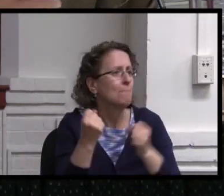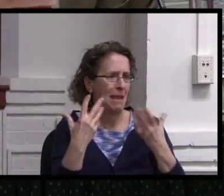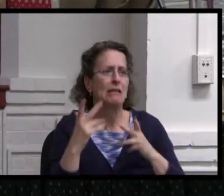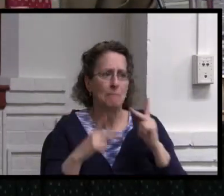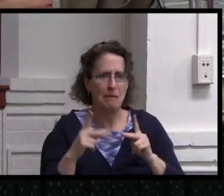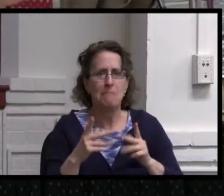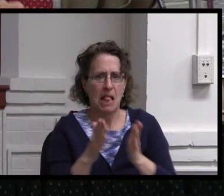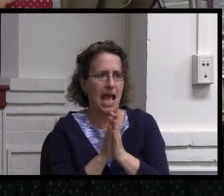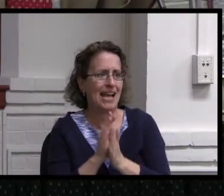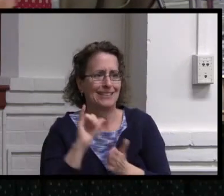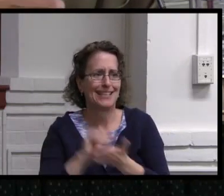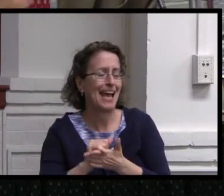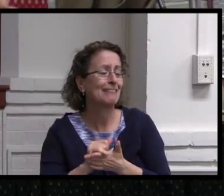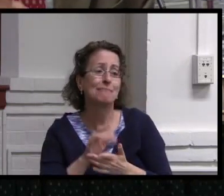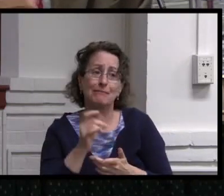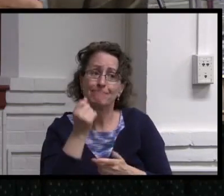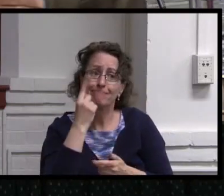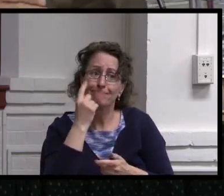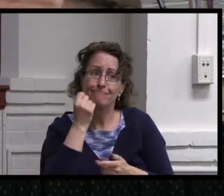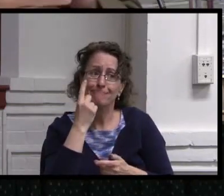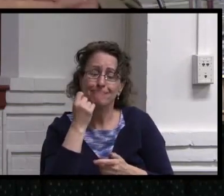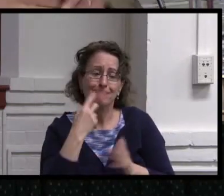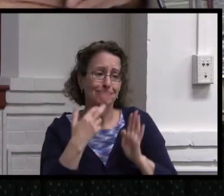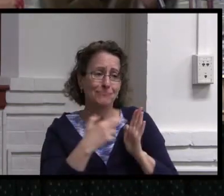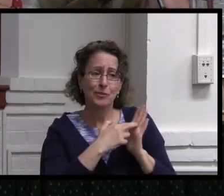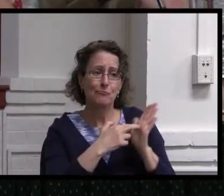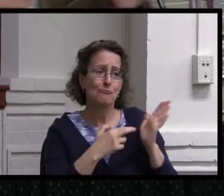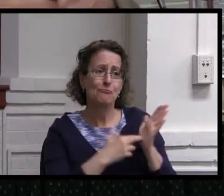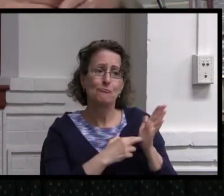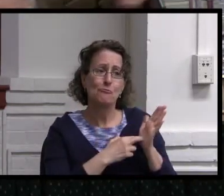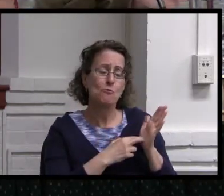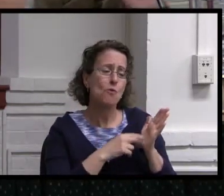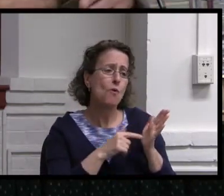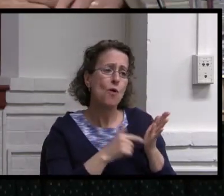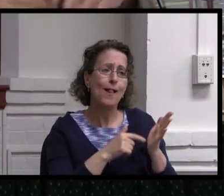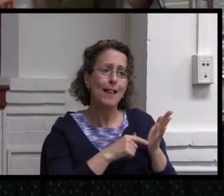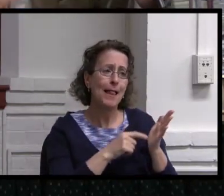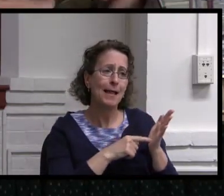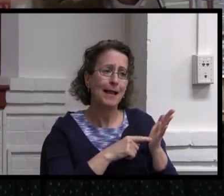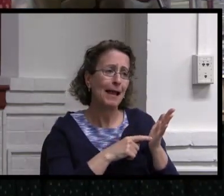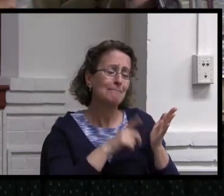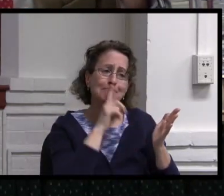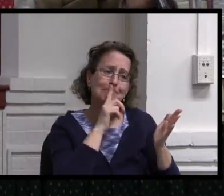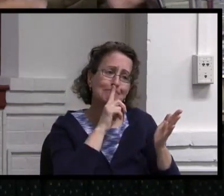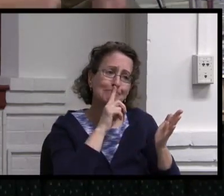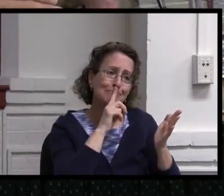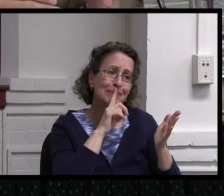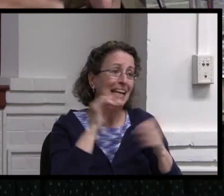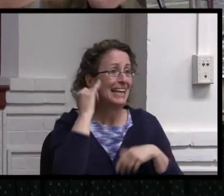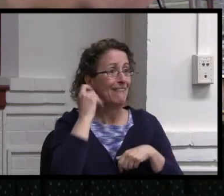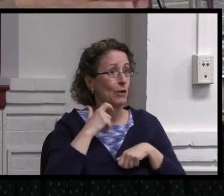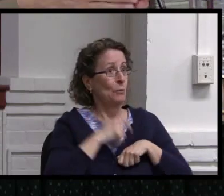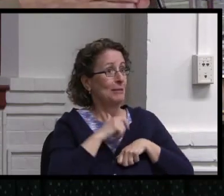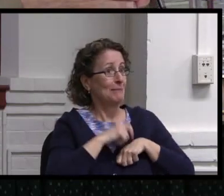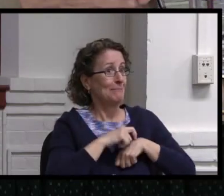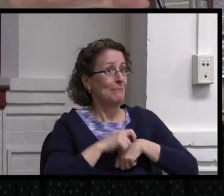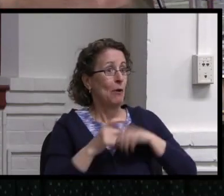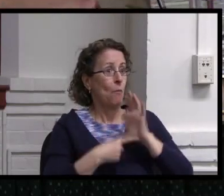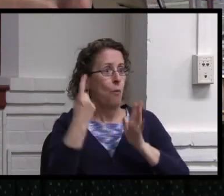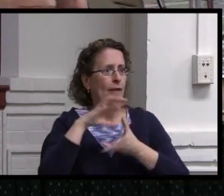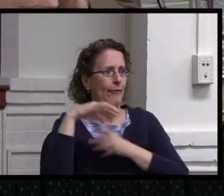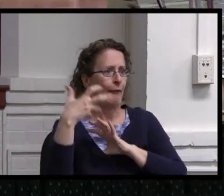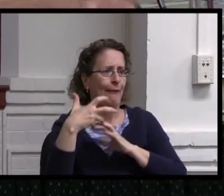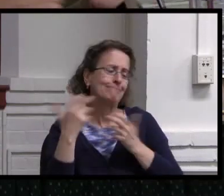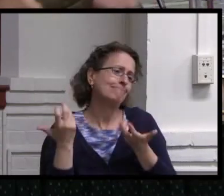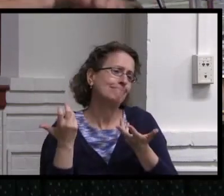But the ordinance doesn't speak to, you know, if there's been a many years of paying on time and now one time that